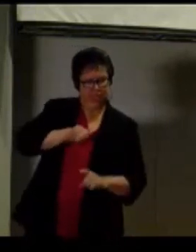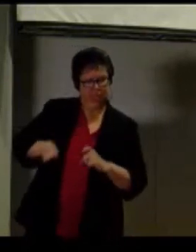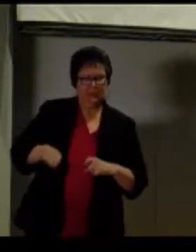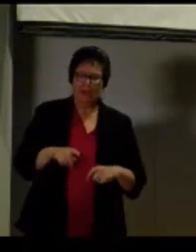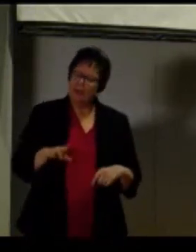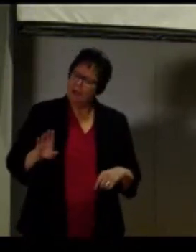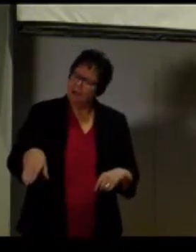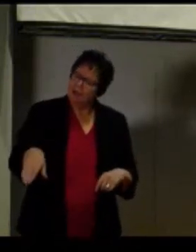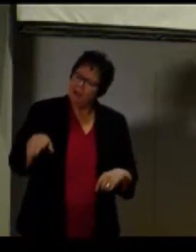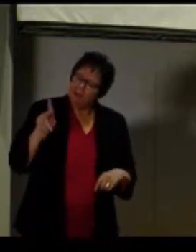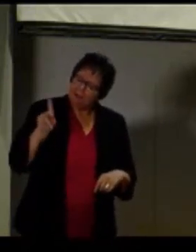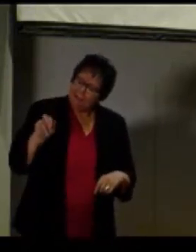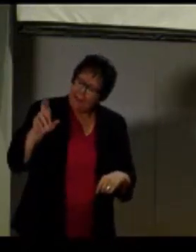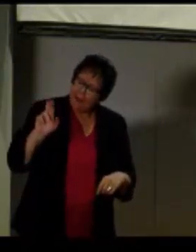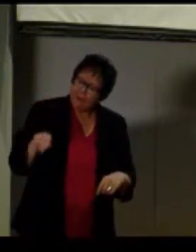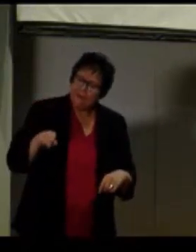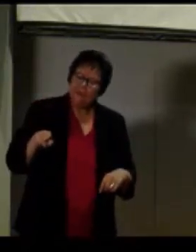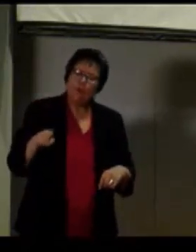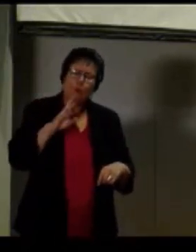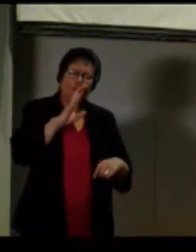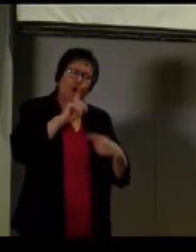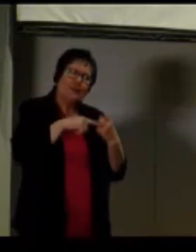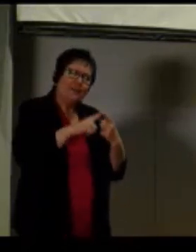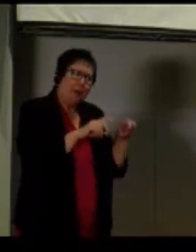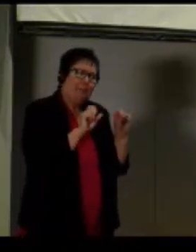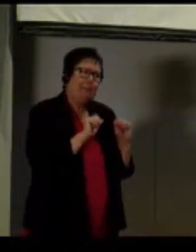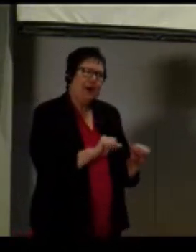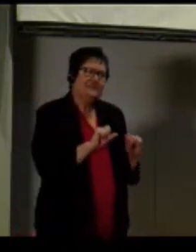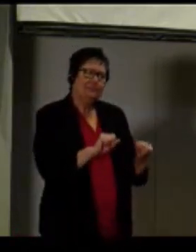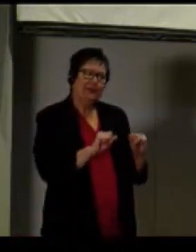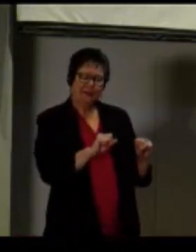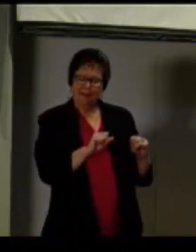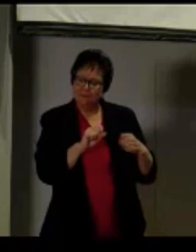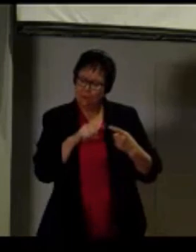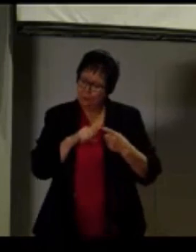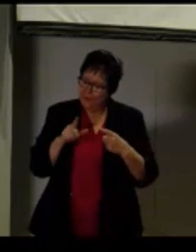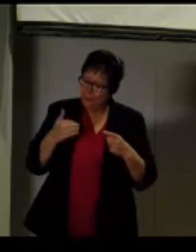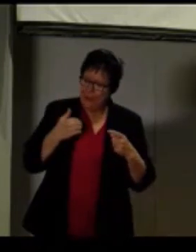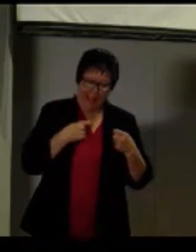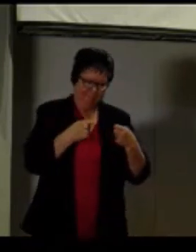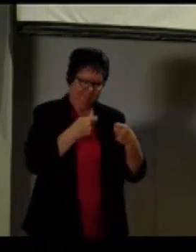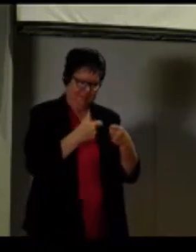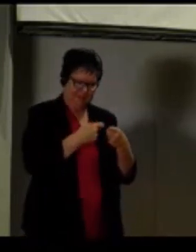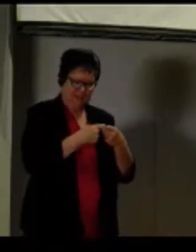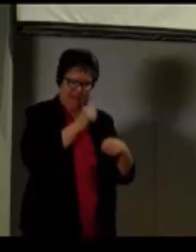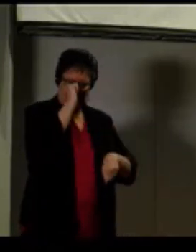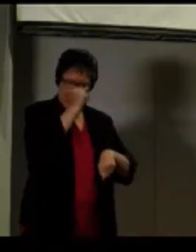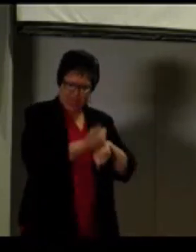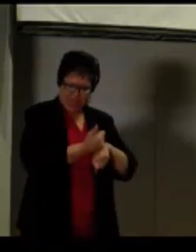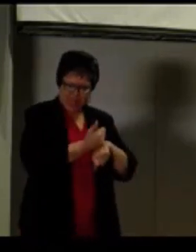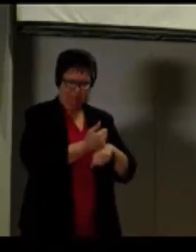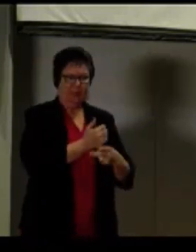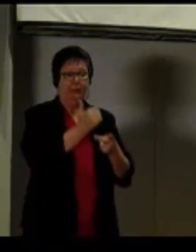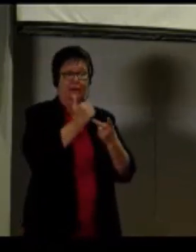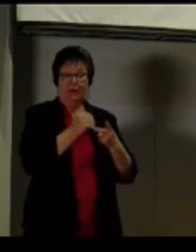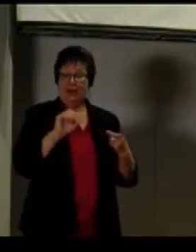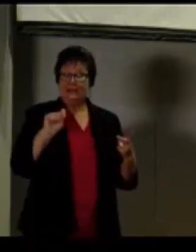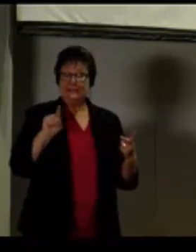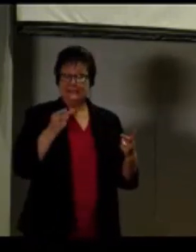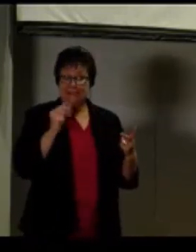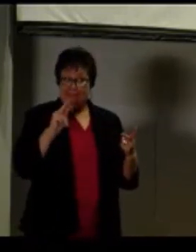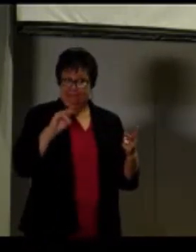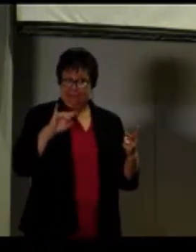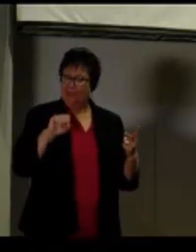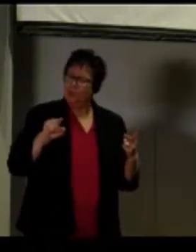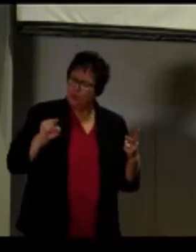Karen, you talked a little bit about the possibilities once you had the digitization. And then Stephanie, you talked about the